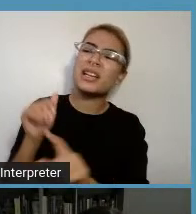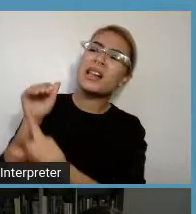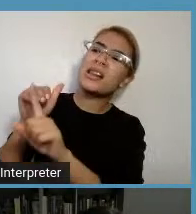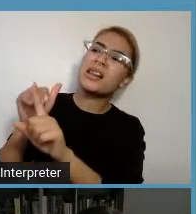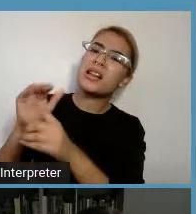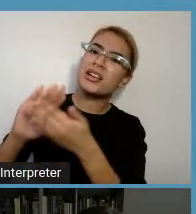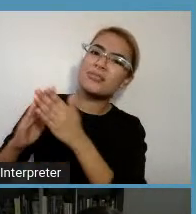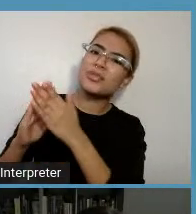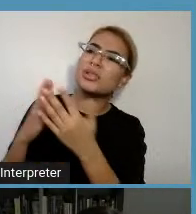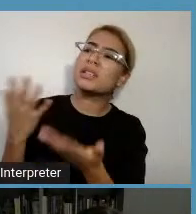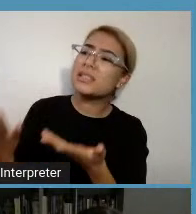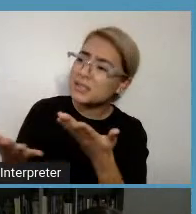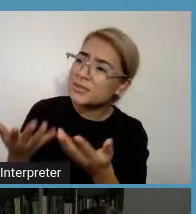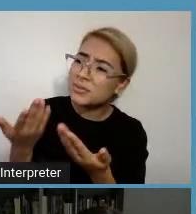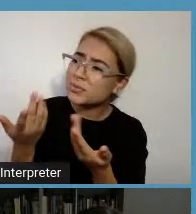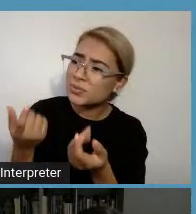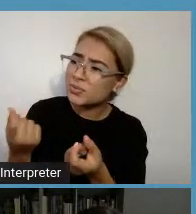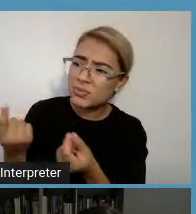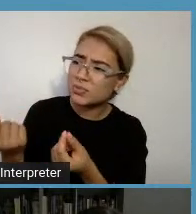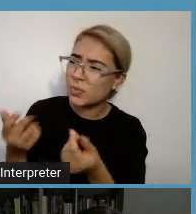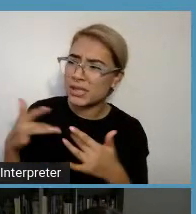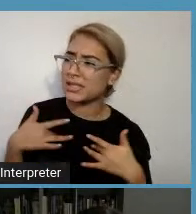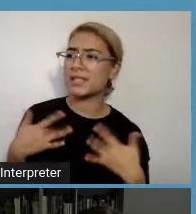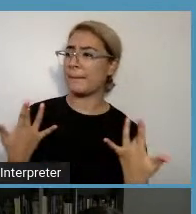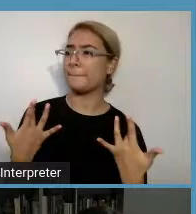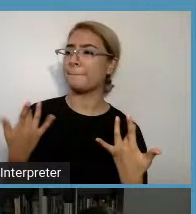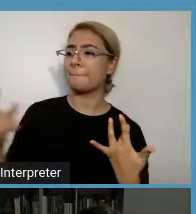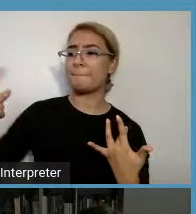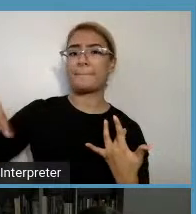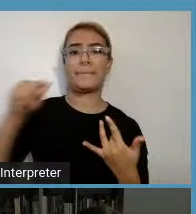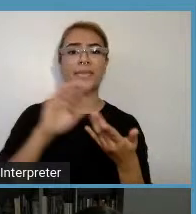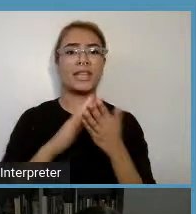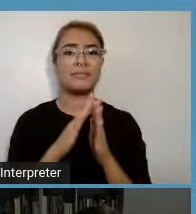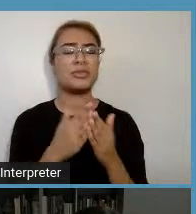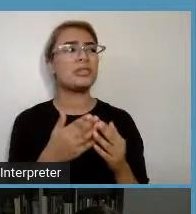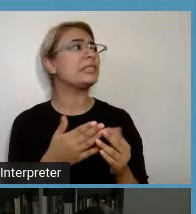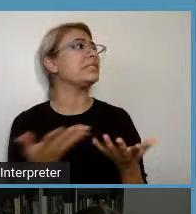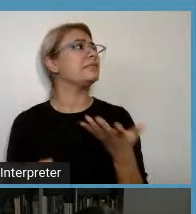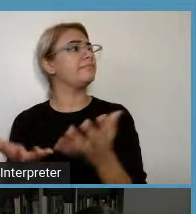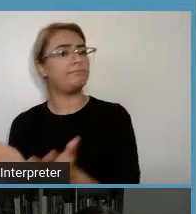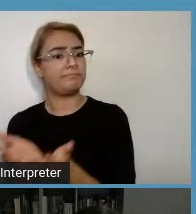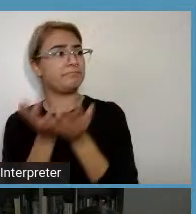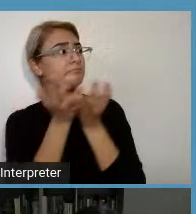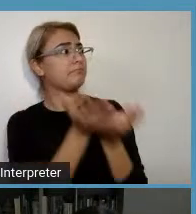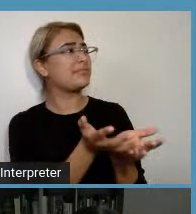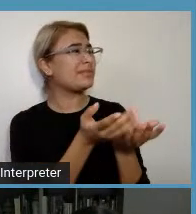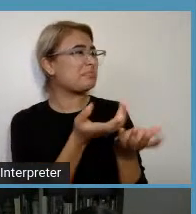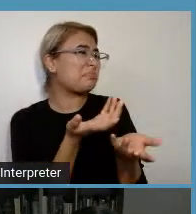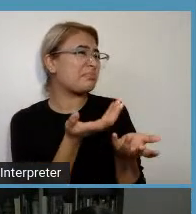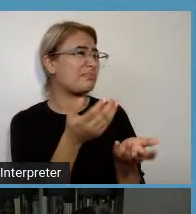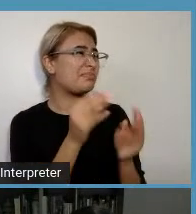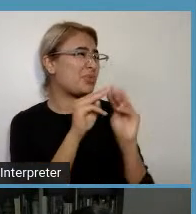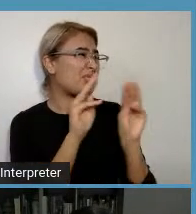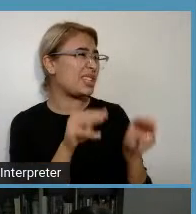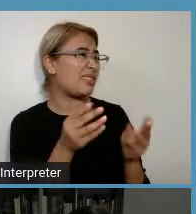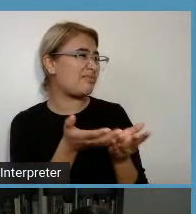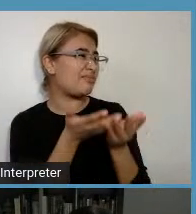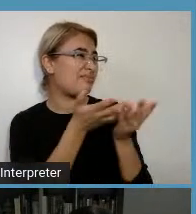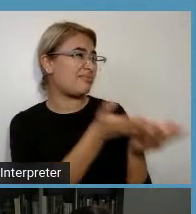find, things in their area that maybe should go into a museum. People become really afraid if they don't